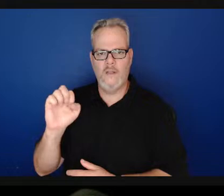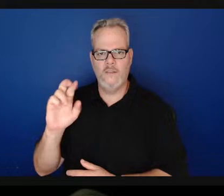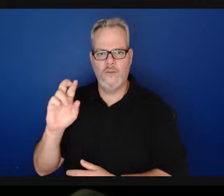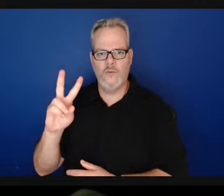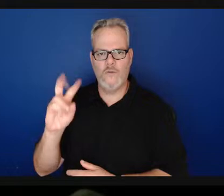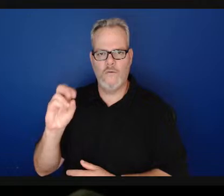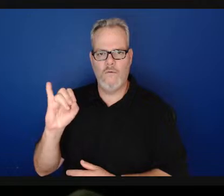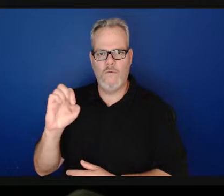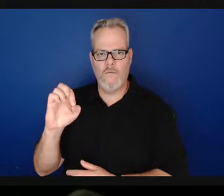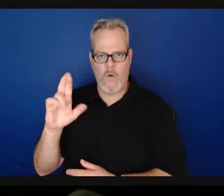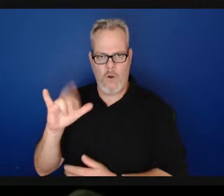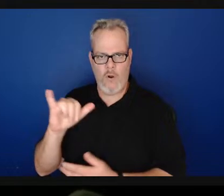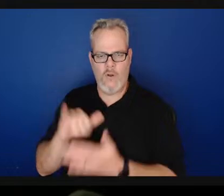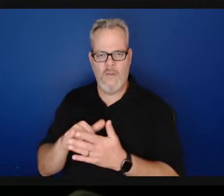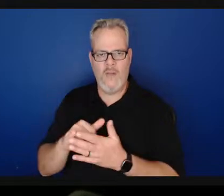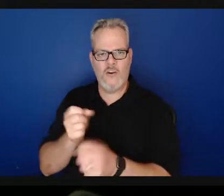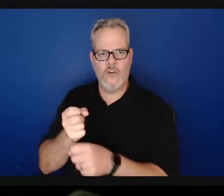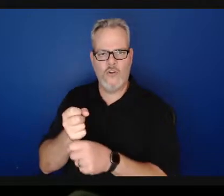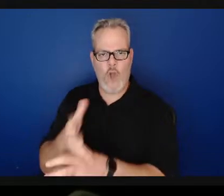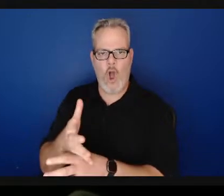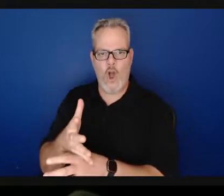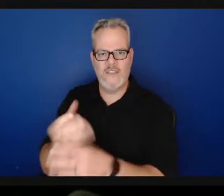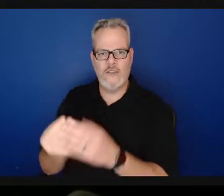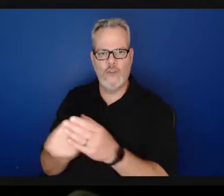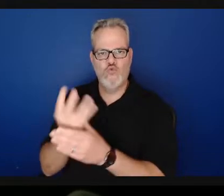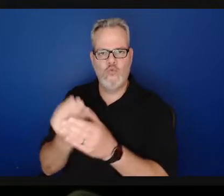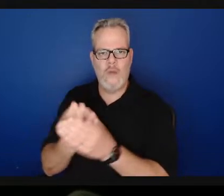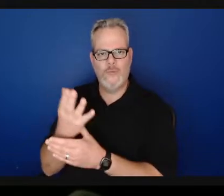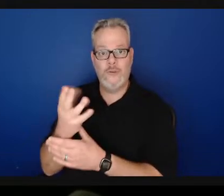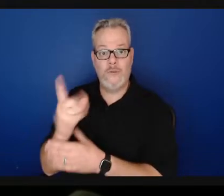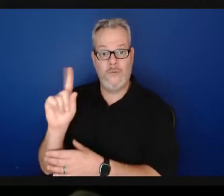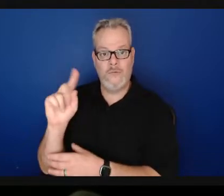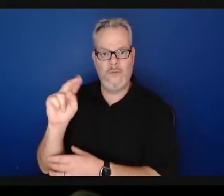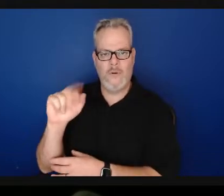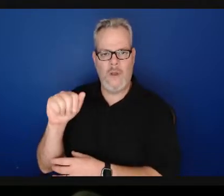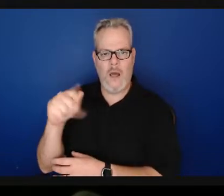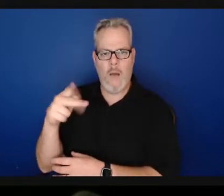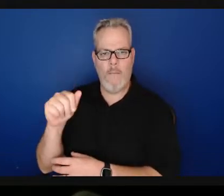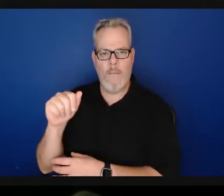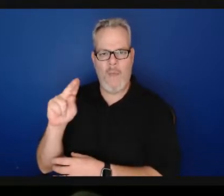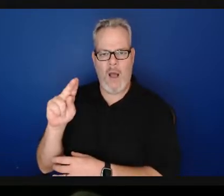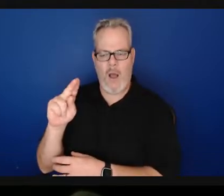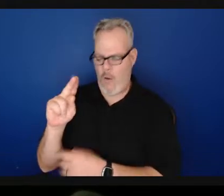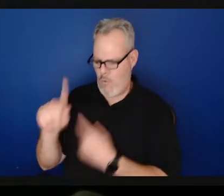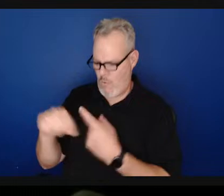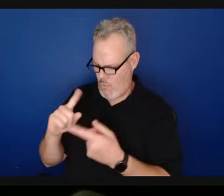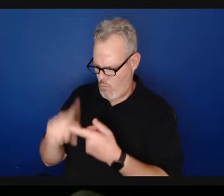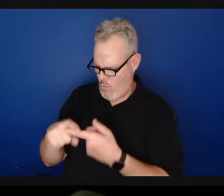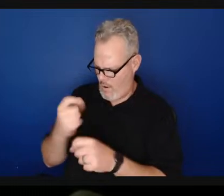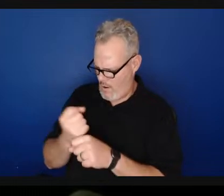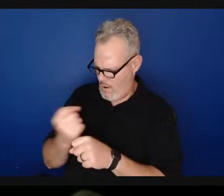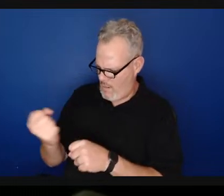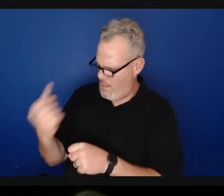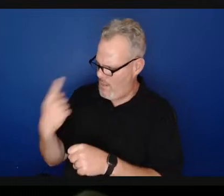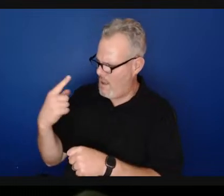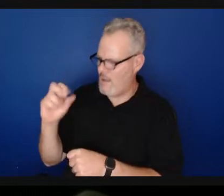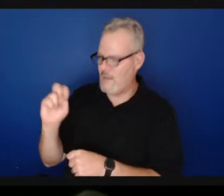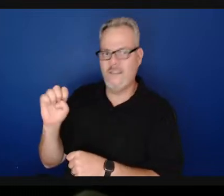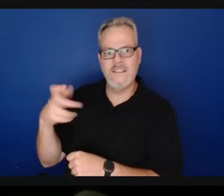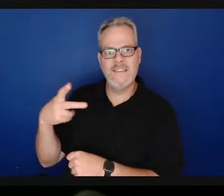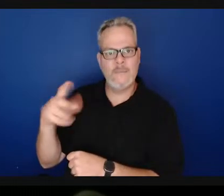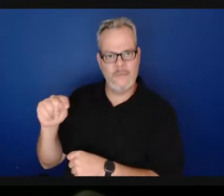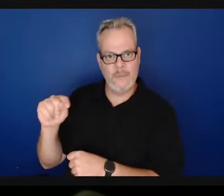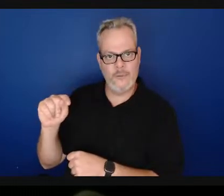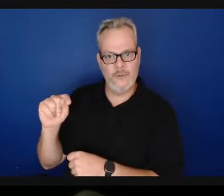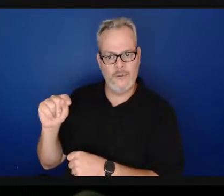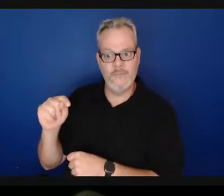eruption in Nepal in September of last year. So that's something to keep an eye on as well. So nothing conclusive here, right? But you can certainly